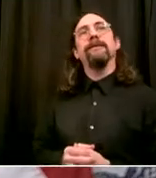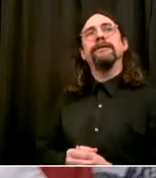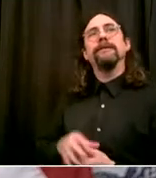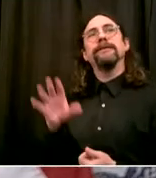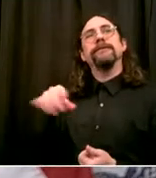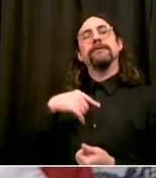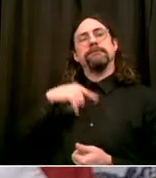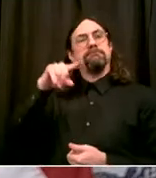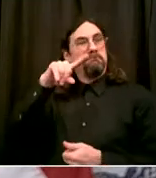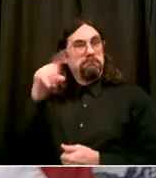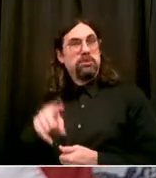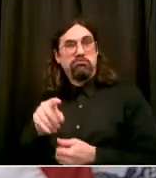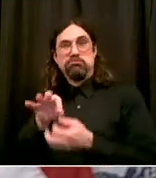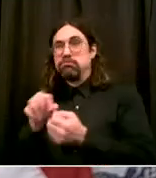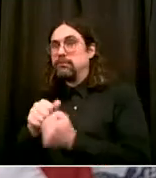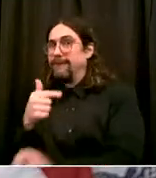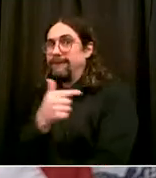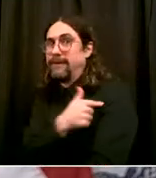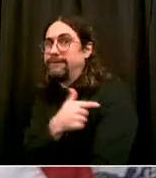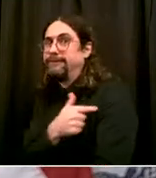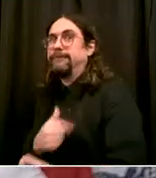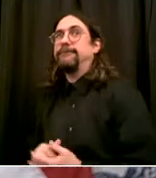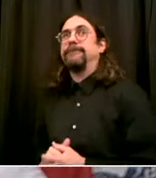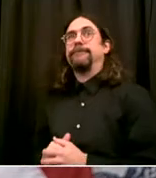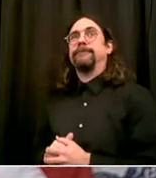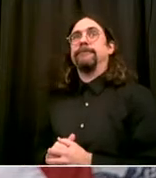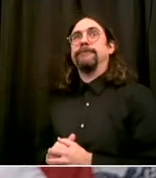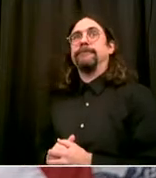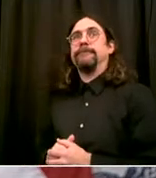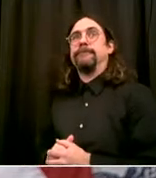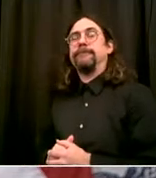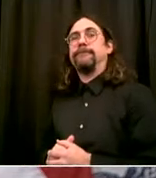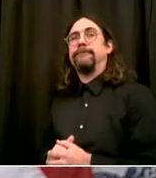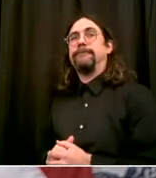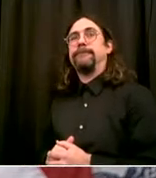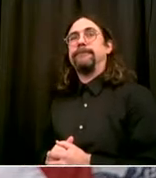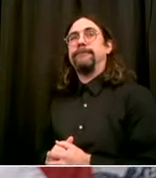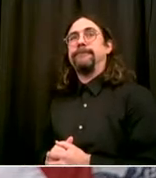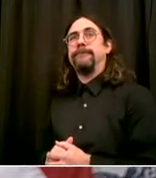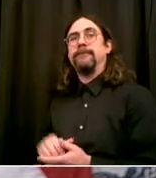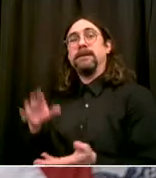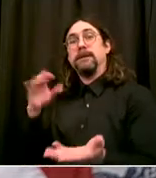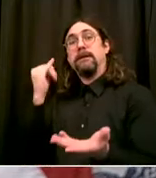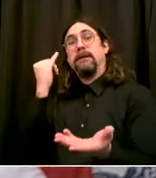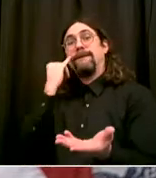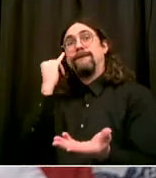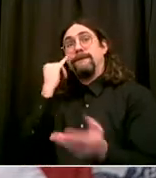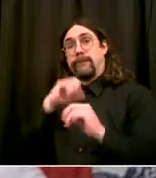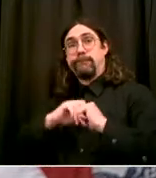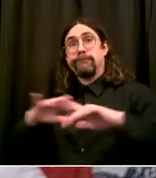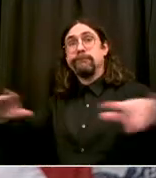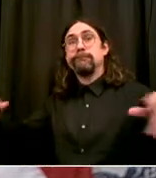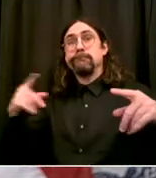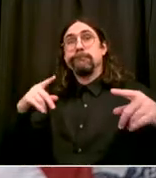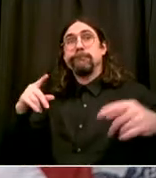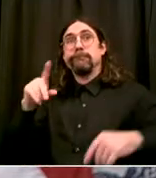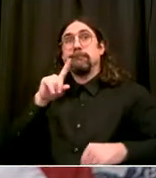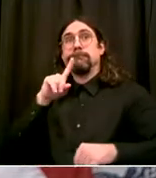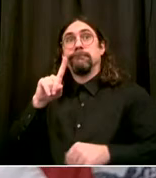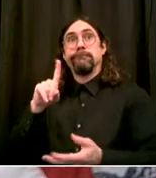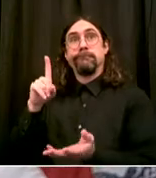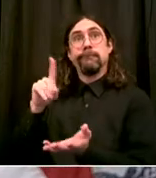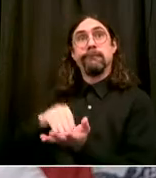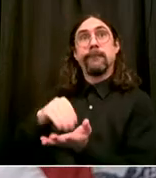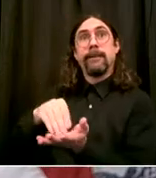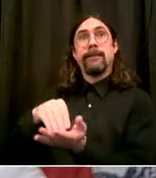expect that to get us up to? Will it be anyone over 65 or any essential worker, or where will that get us up to in the line? And